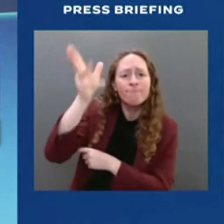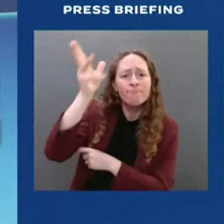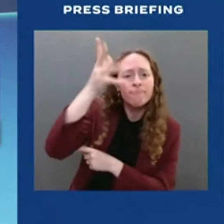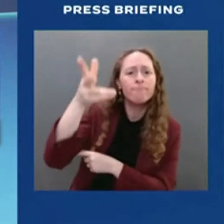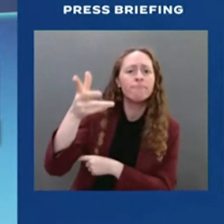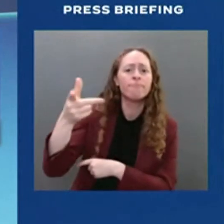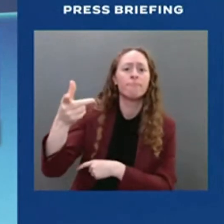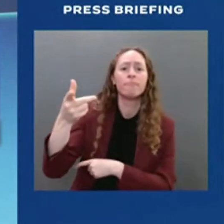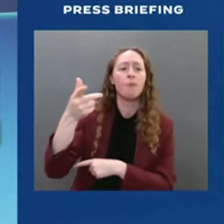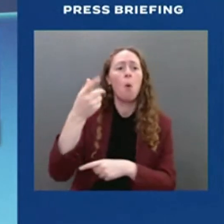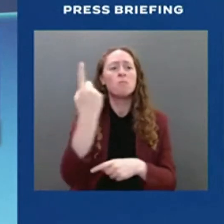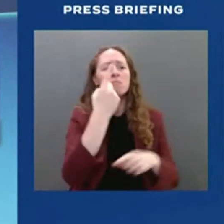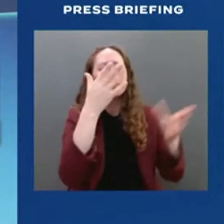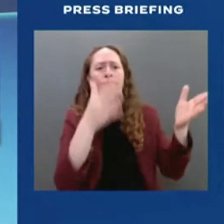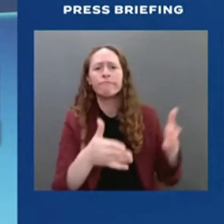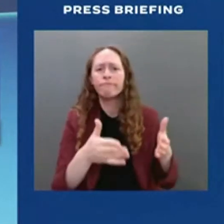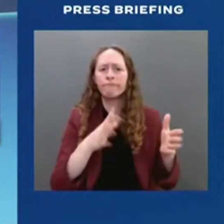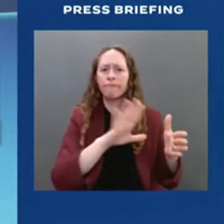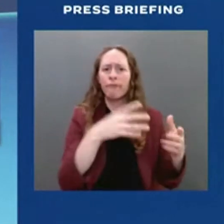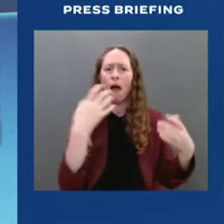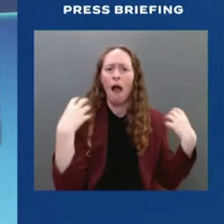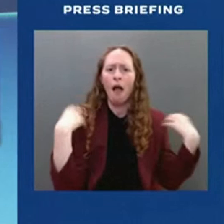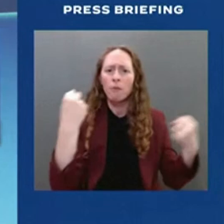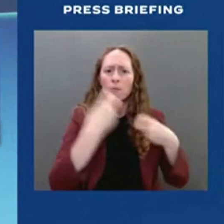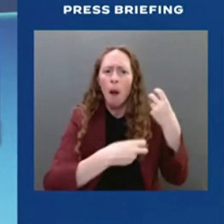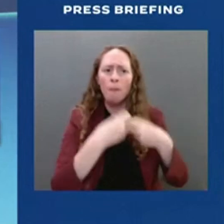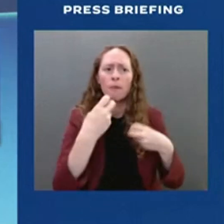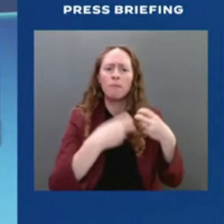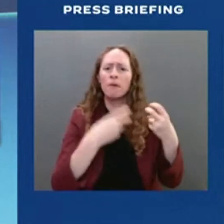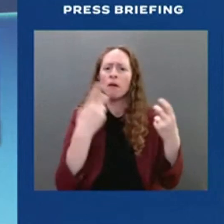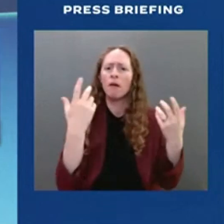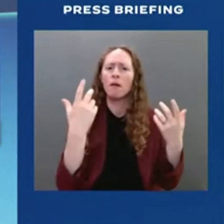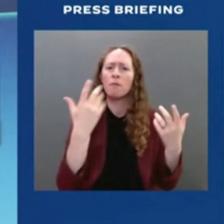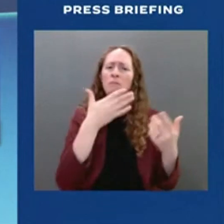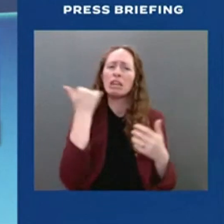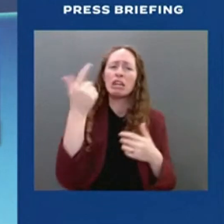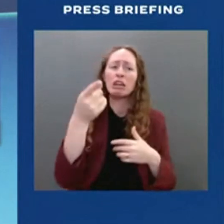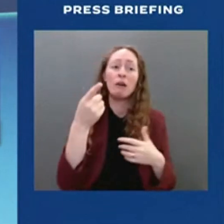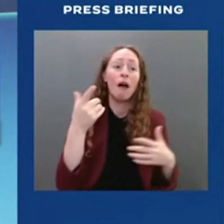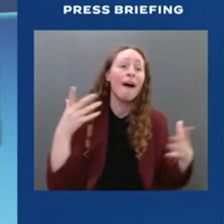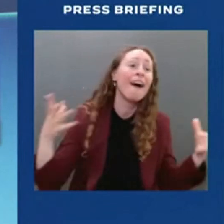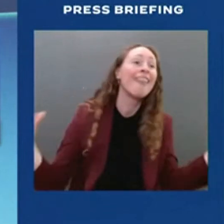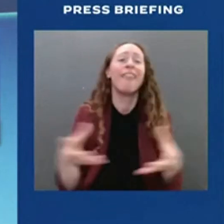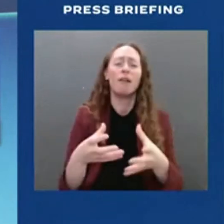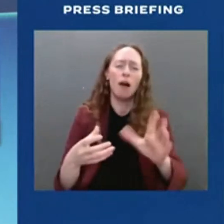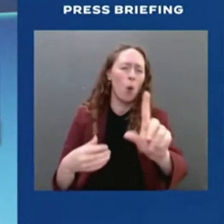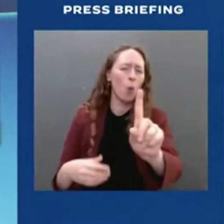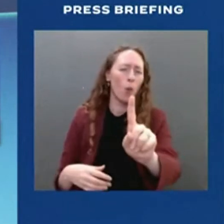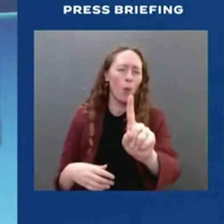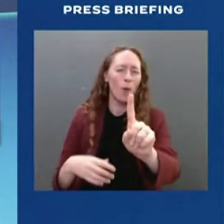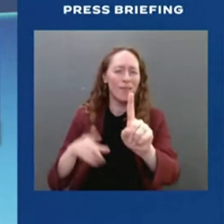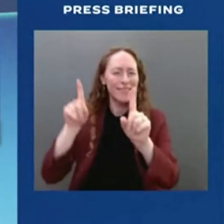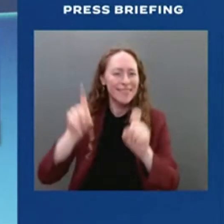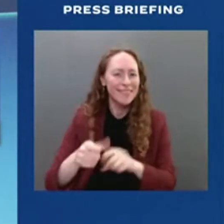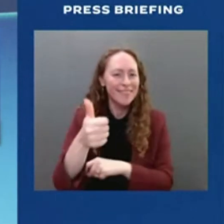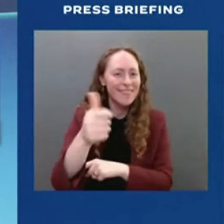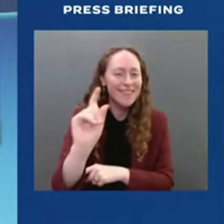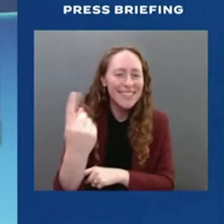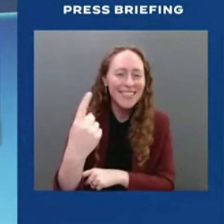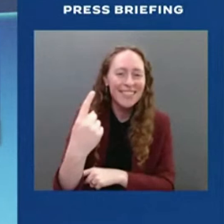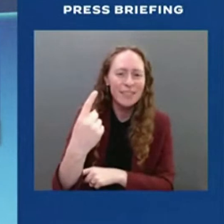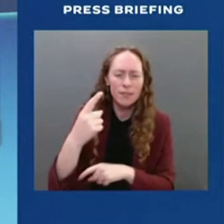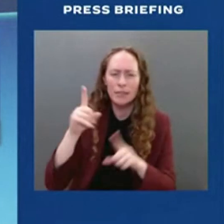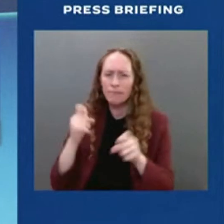available. We've required health insurers to cover at-home tests for free. We've been sending free tests straight to households